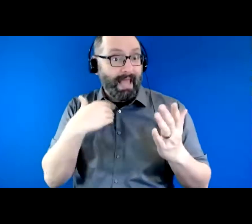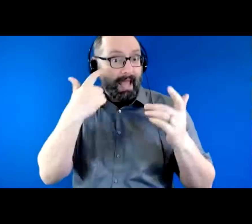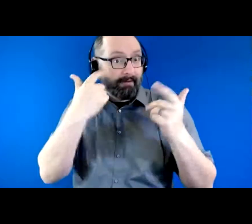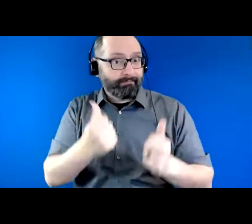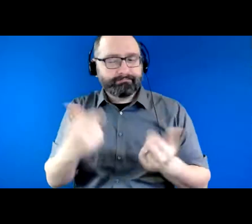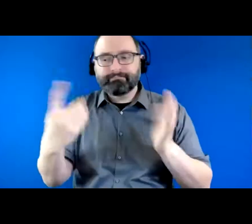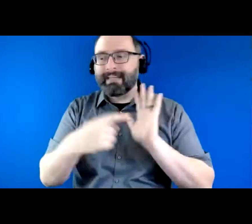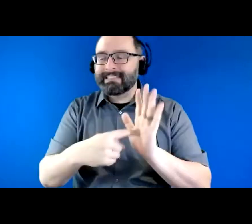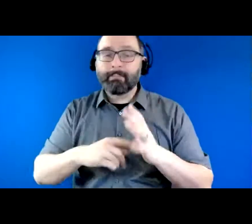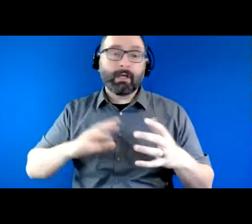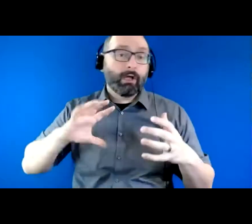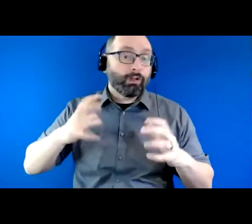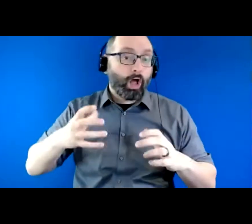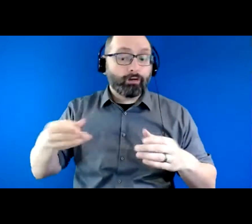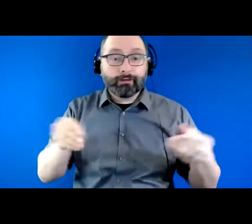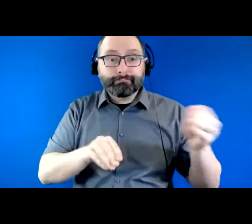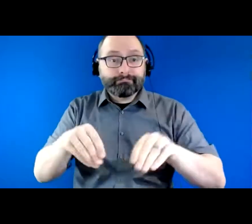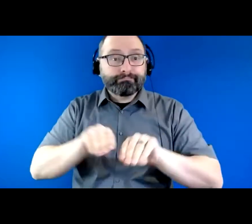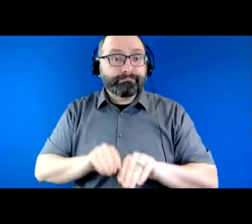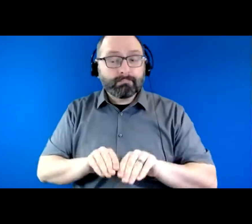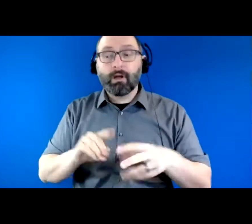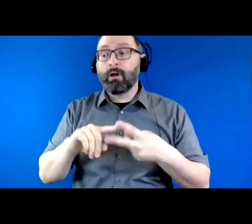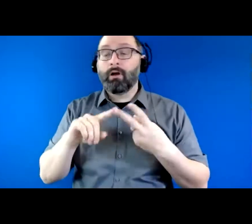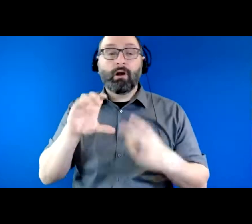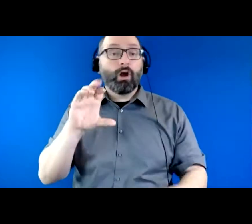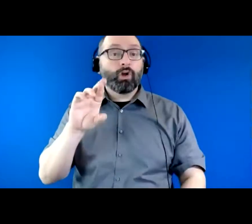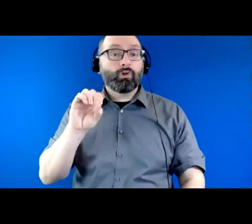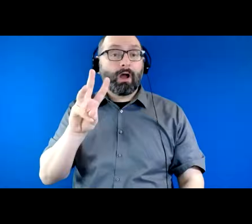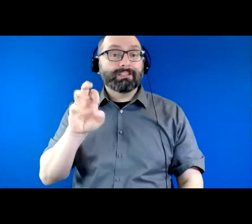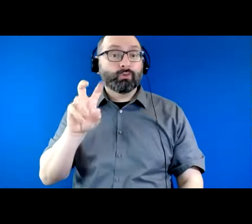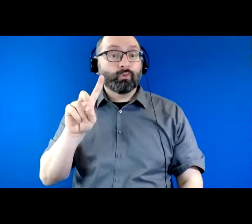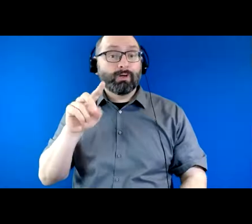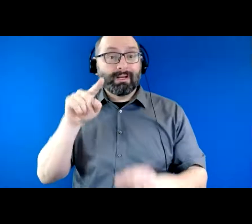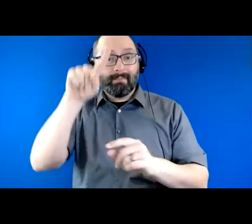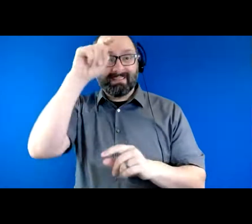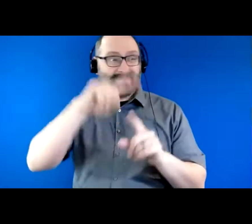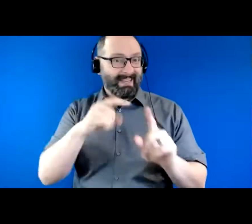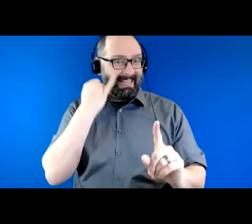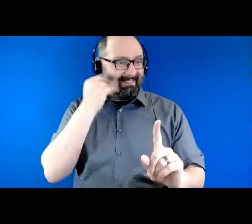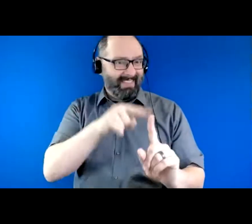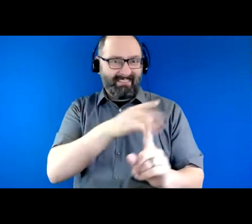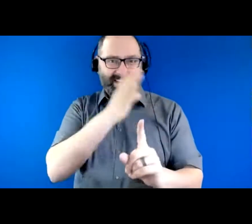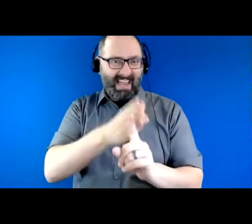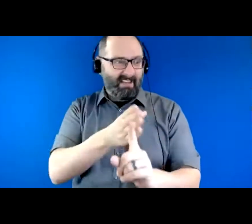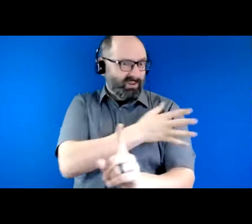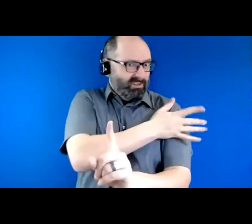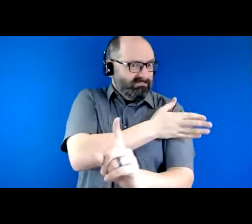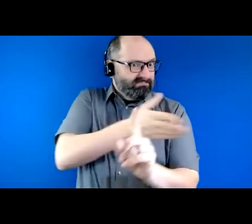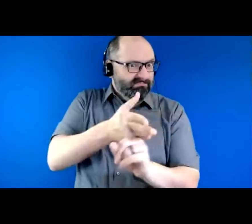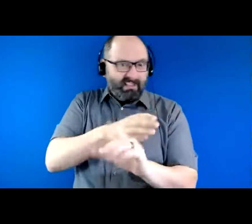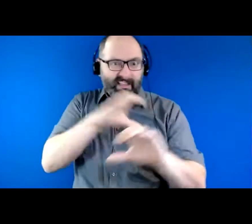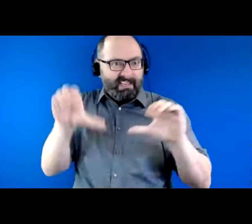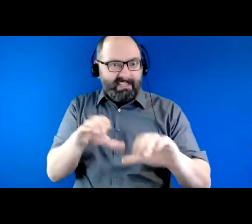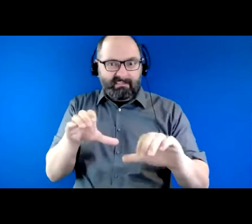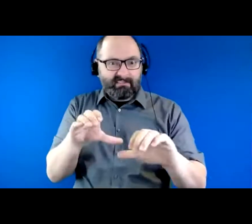or crossword puzzles. But if that's something they've never done before, it might not be the best activity for that person. So you want it to be meaningful,